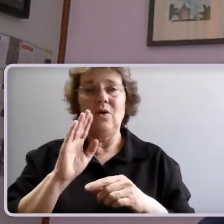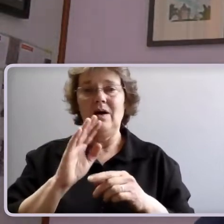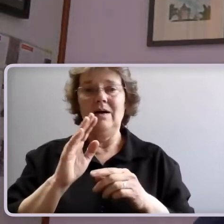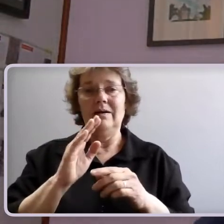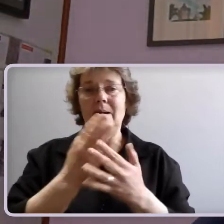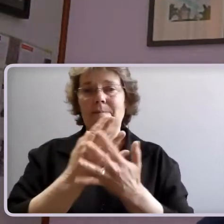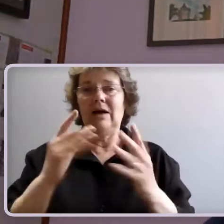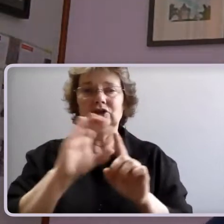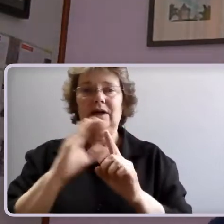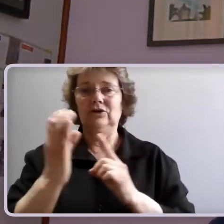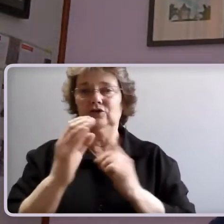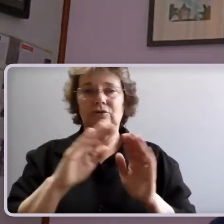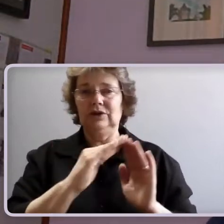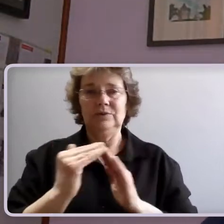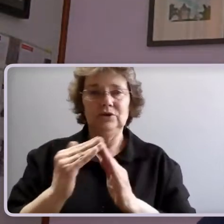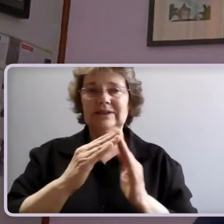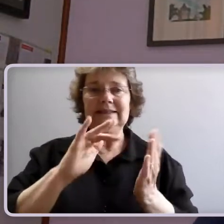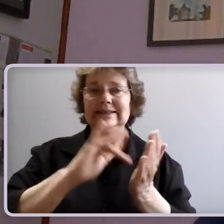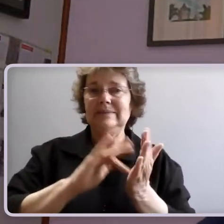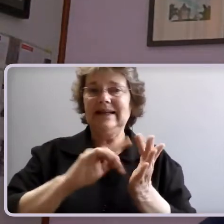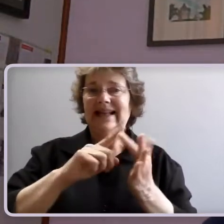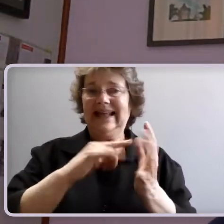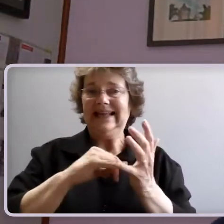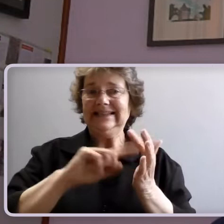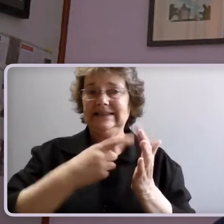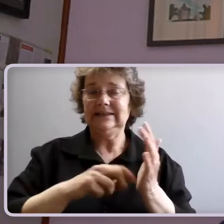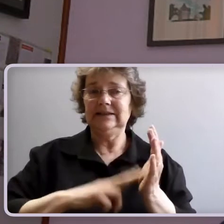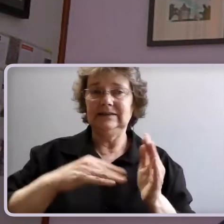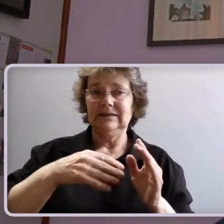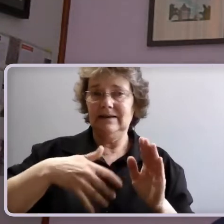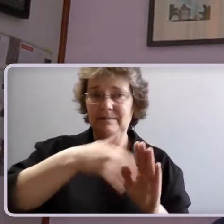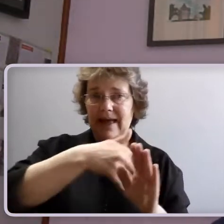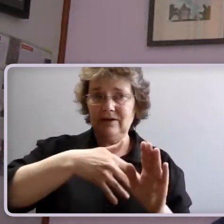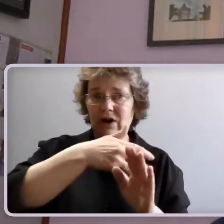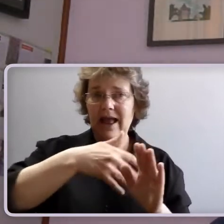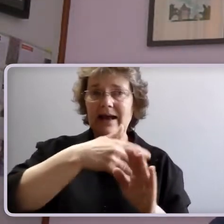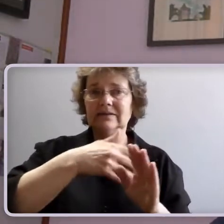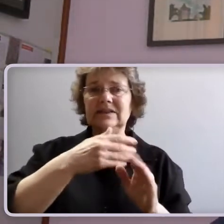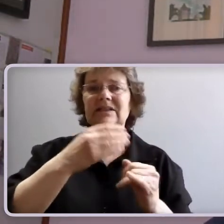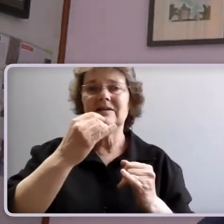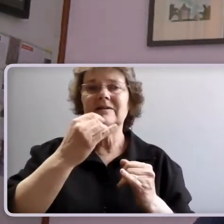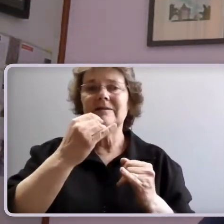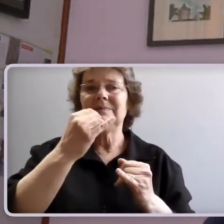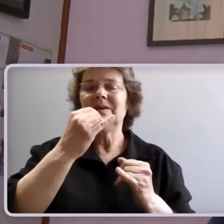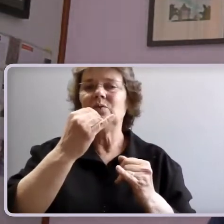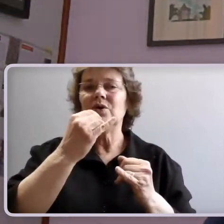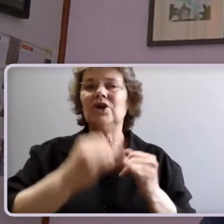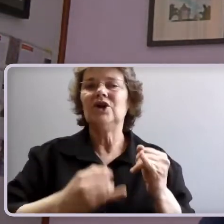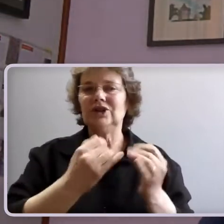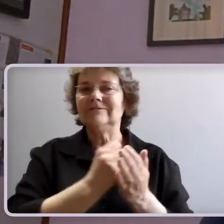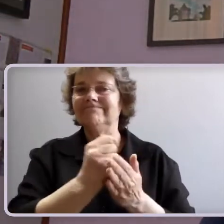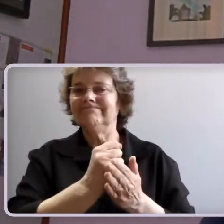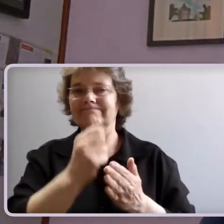been reported had experienced the greater level of death relating to COVID. There's